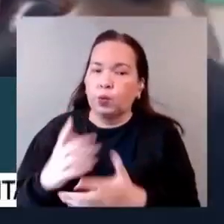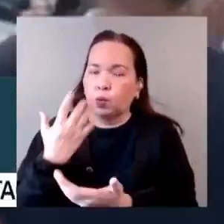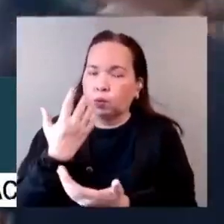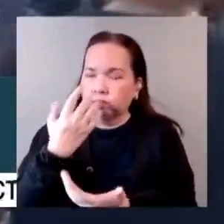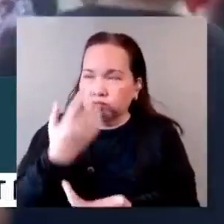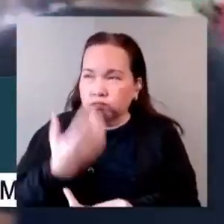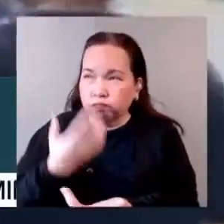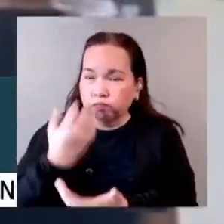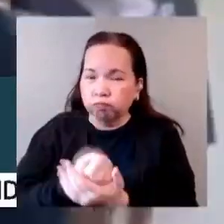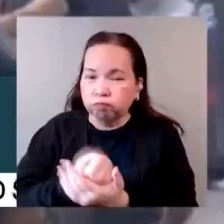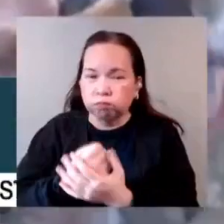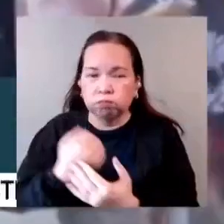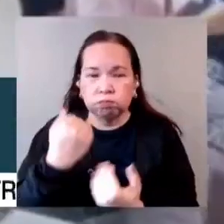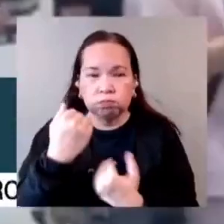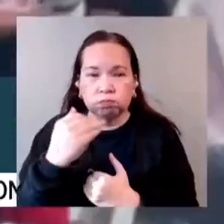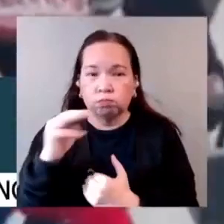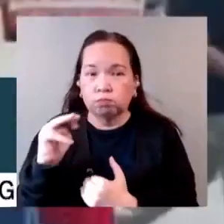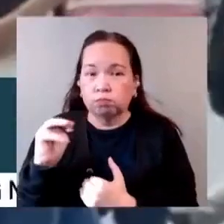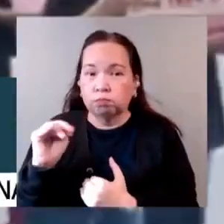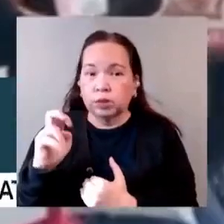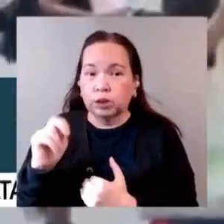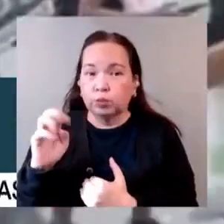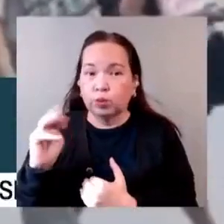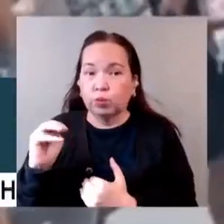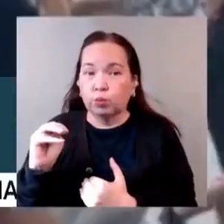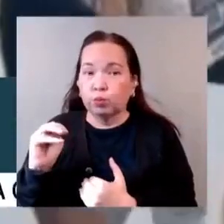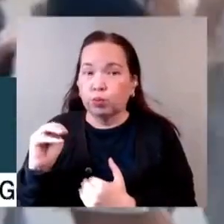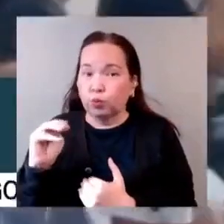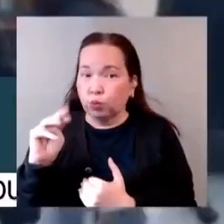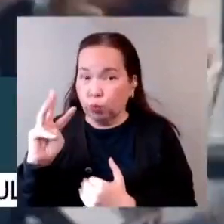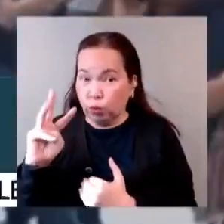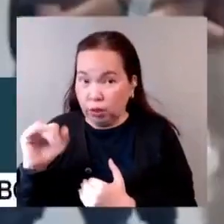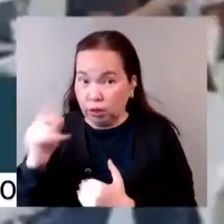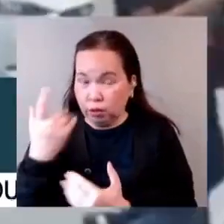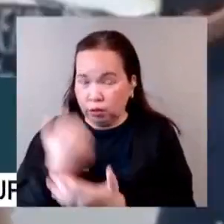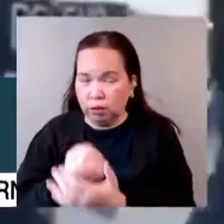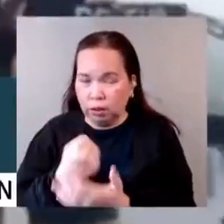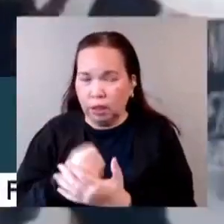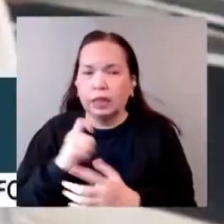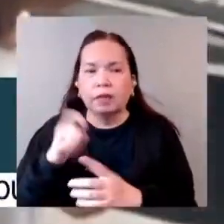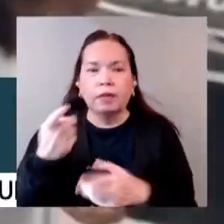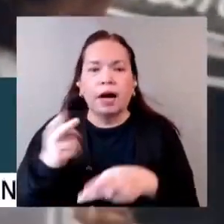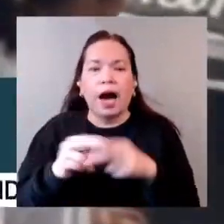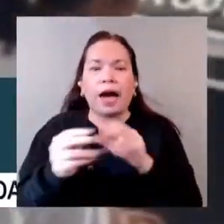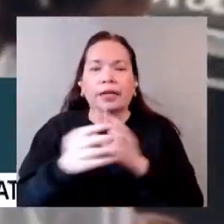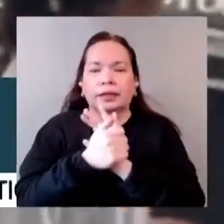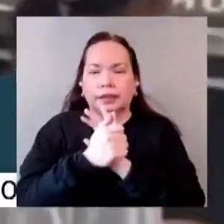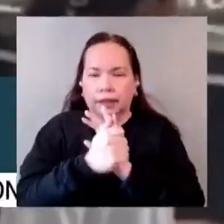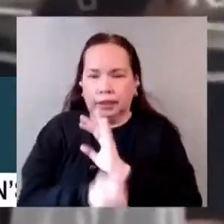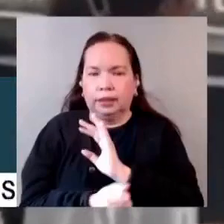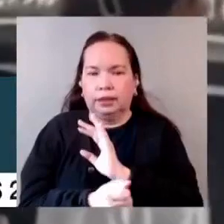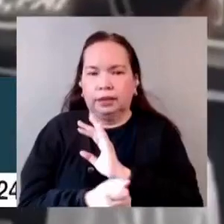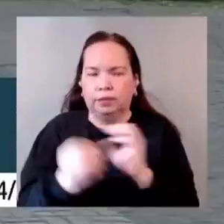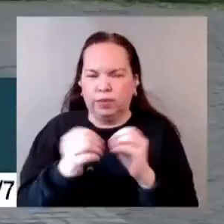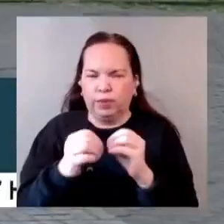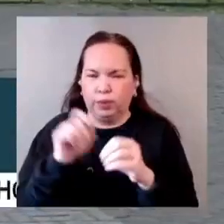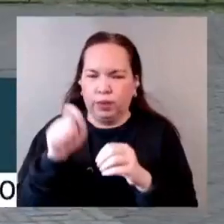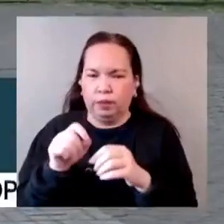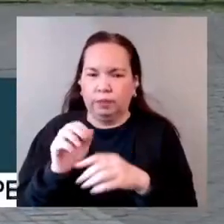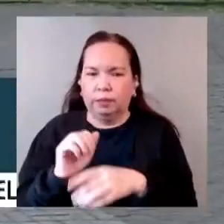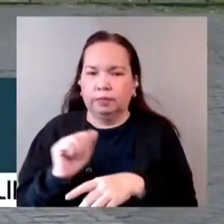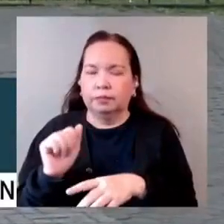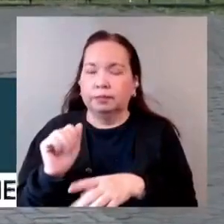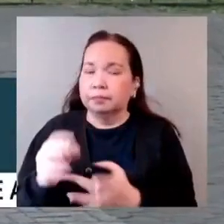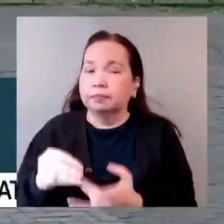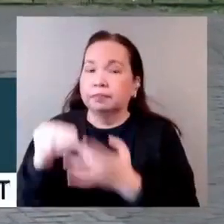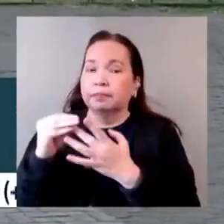into upskilling themselves in these times so that it would not be so skill-dependent, especially in the areas of digitalization